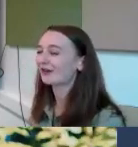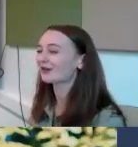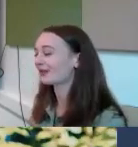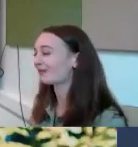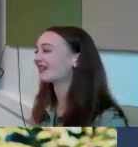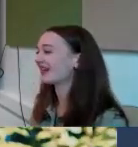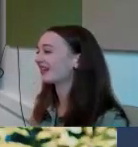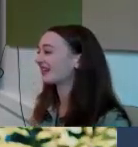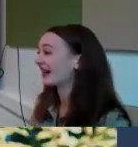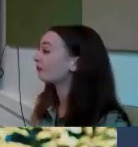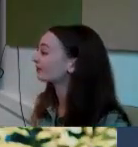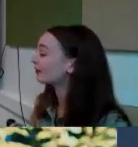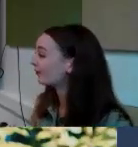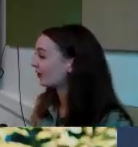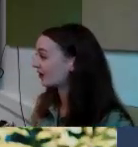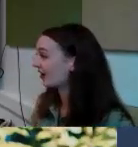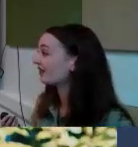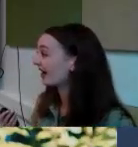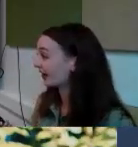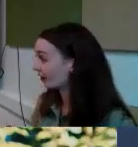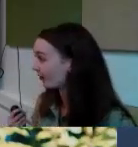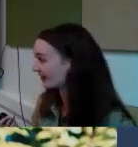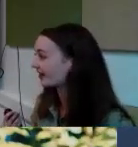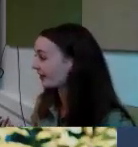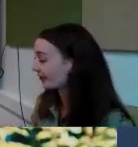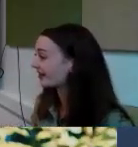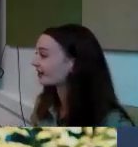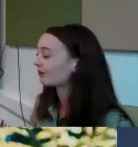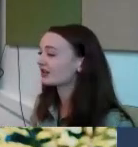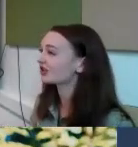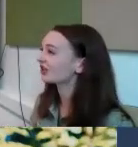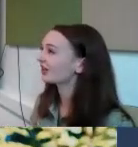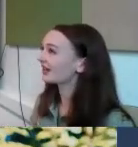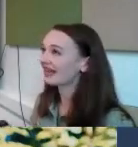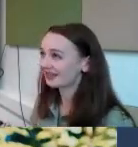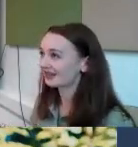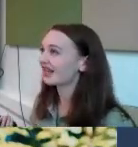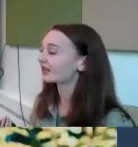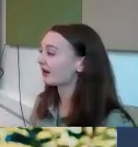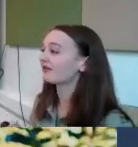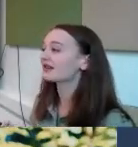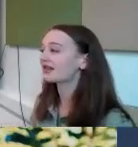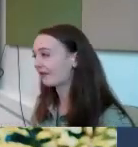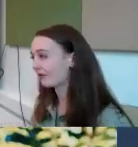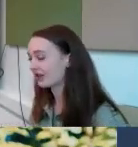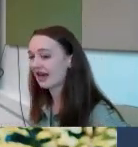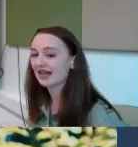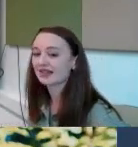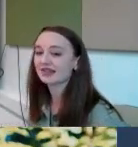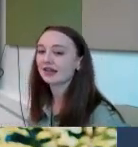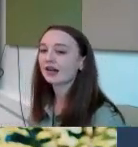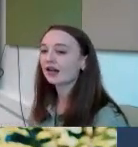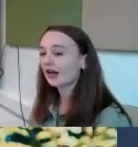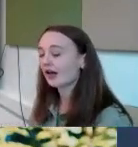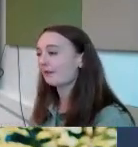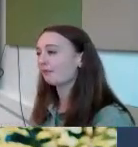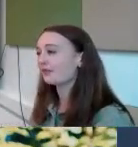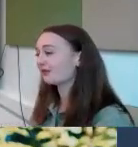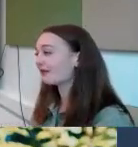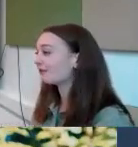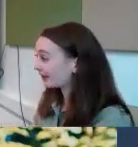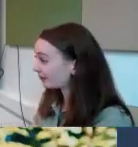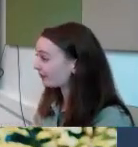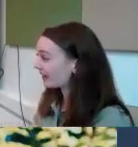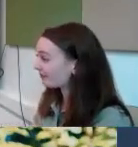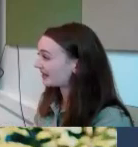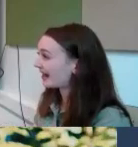got that referral to a specialist, and I was very fortunate in that I got a quick diagnosis, which isn't the experience that everybody has.